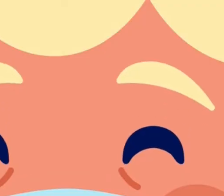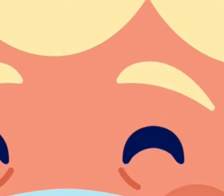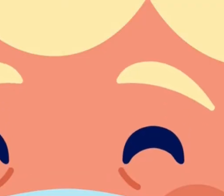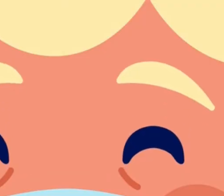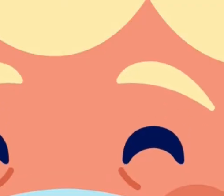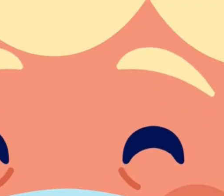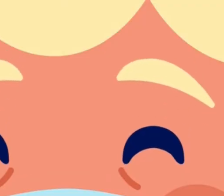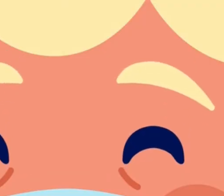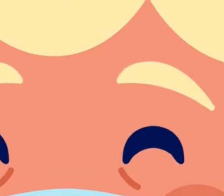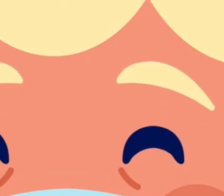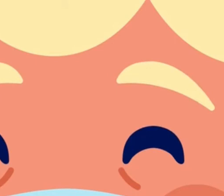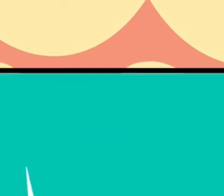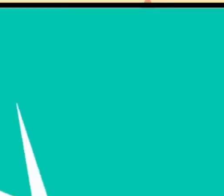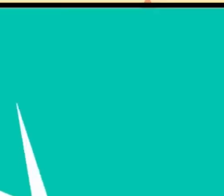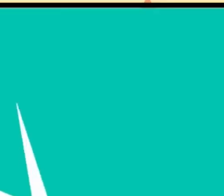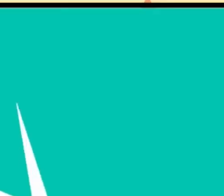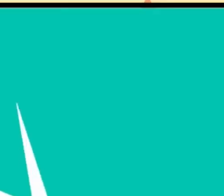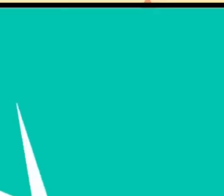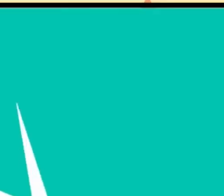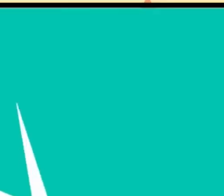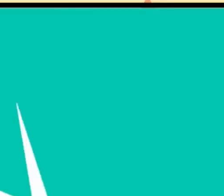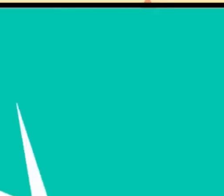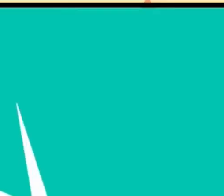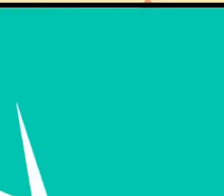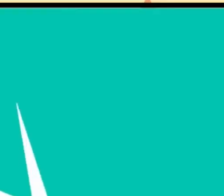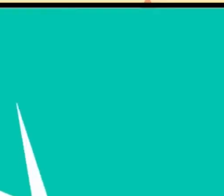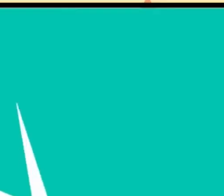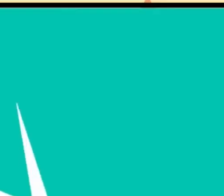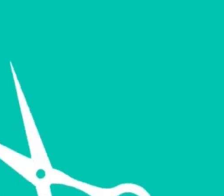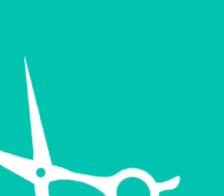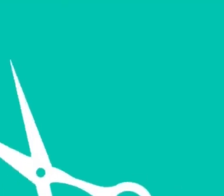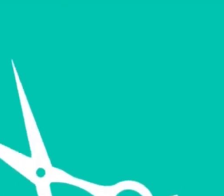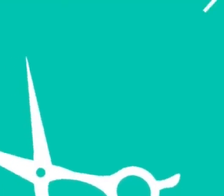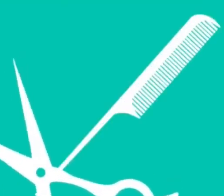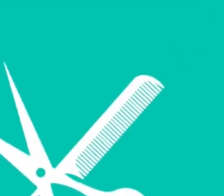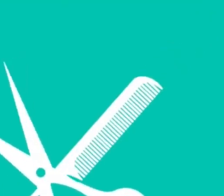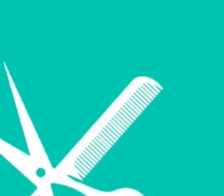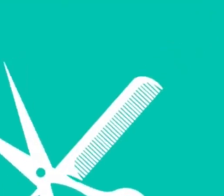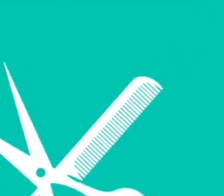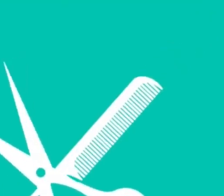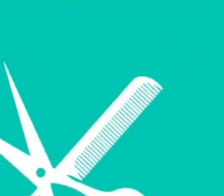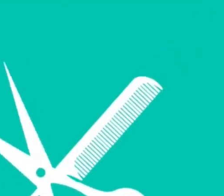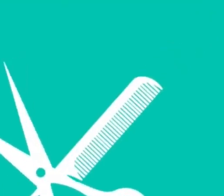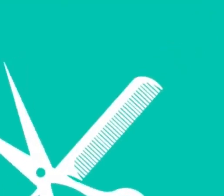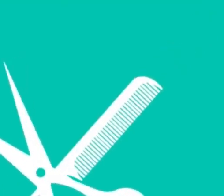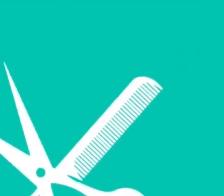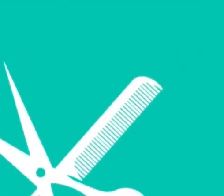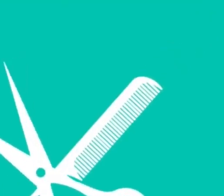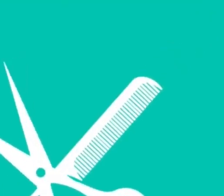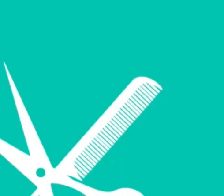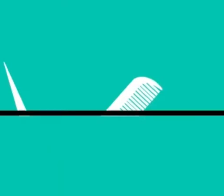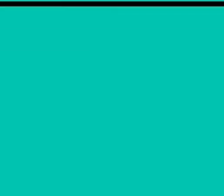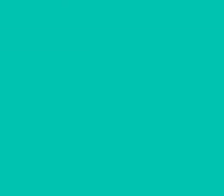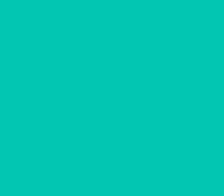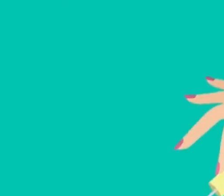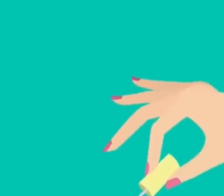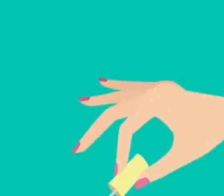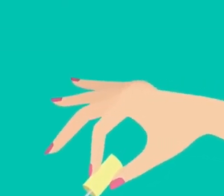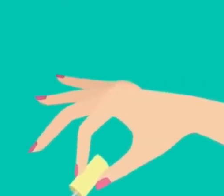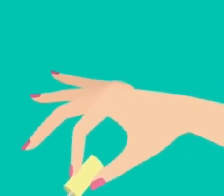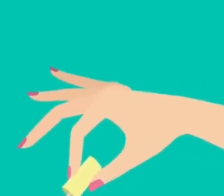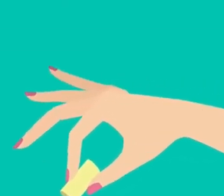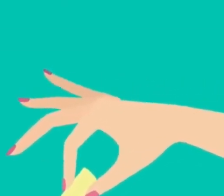we're working on across the board in all these different kinds of businesses, to see if there's a coming together of the desirability of having them open, the